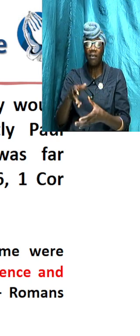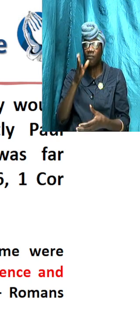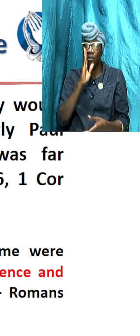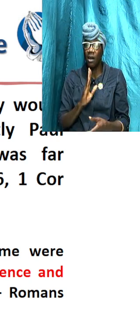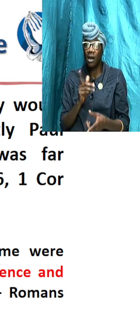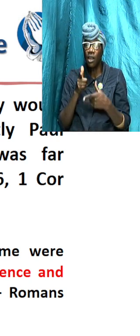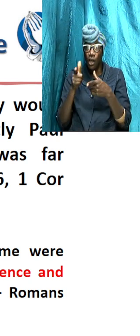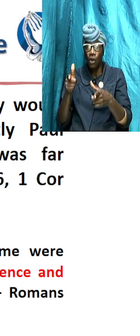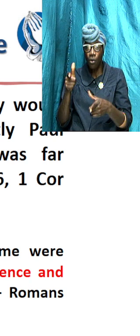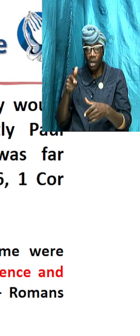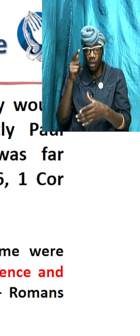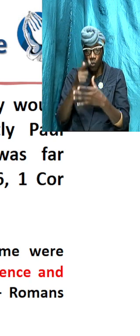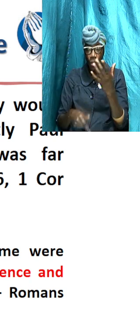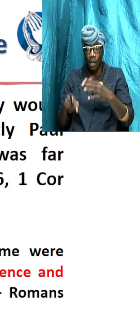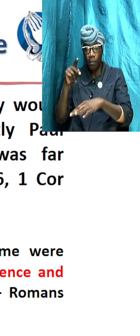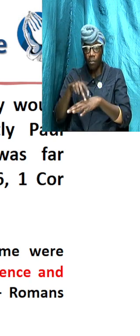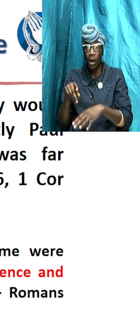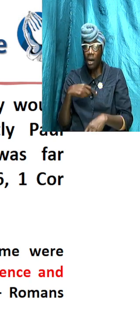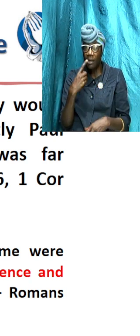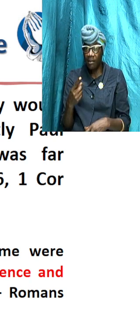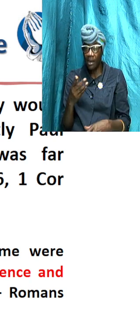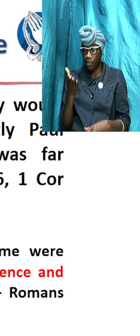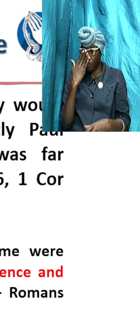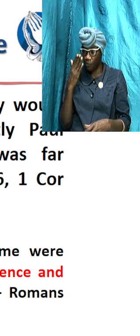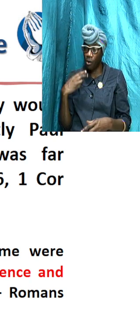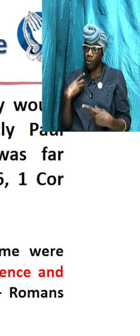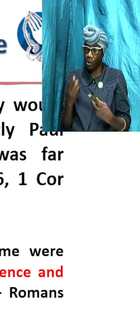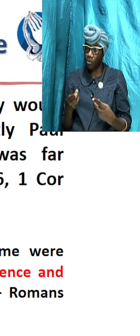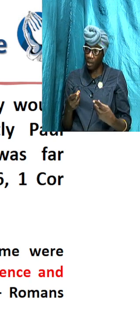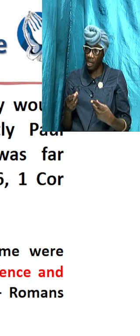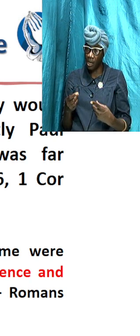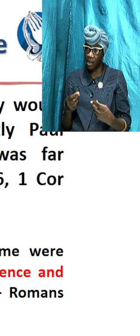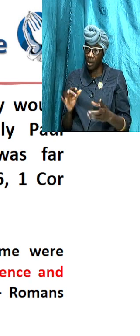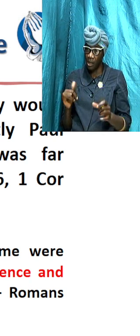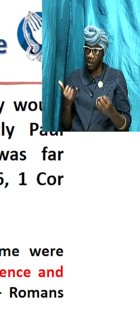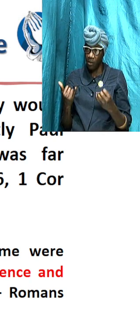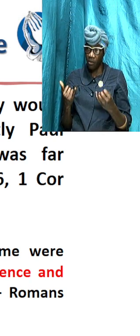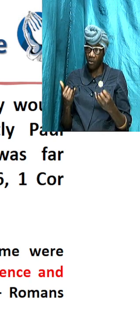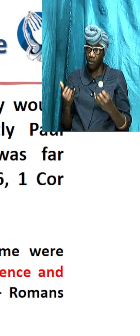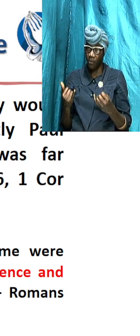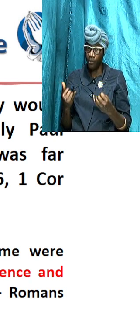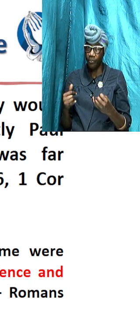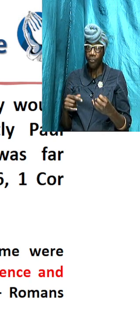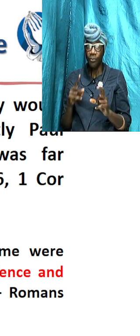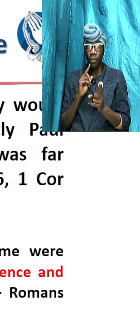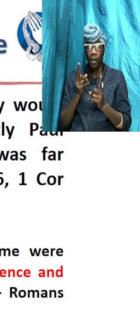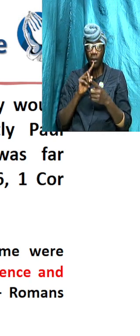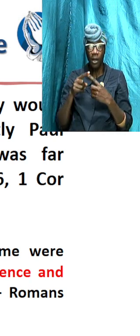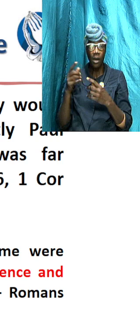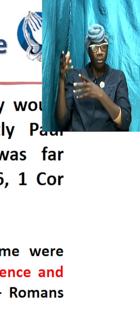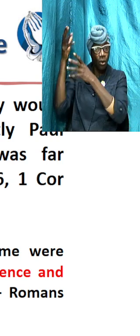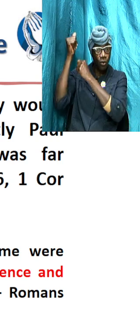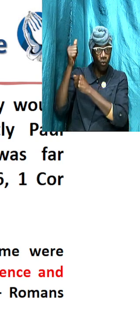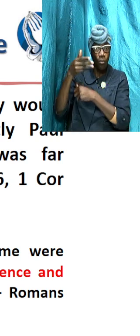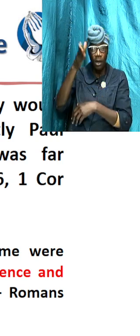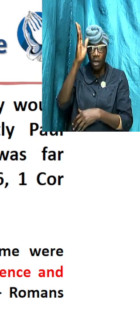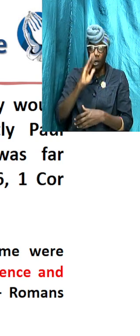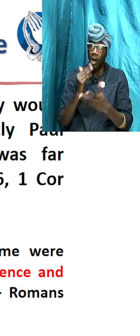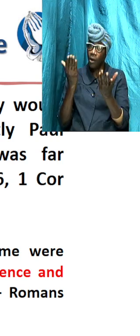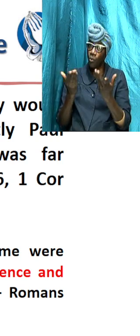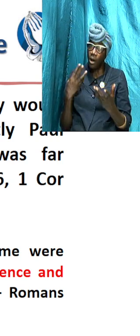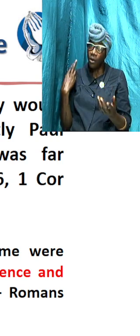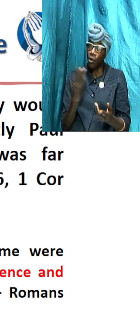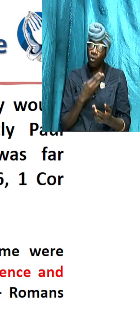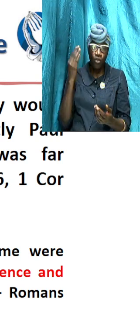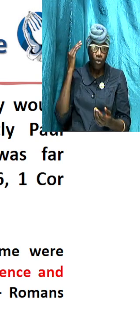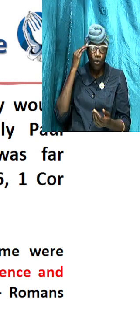at what Paul says. And before we even go there, let us just jump on this whole thing about hope. Amen. God wants us to know that we